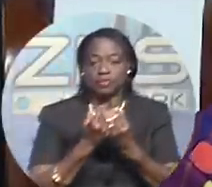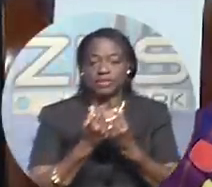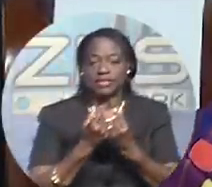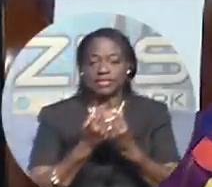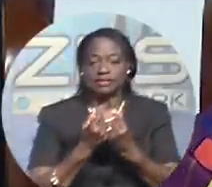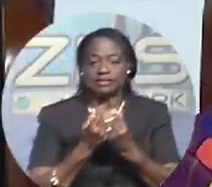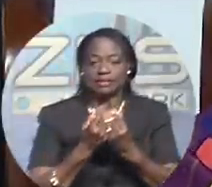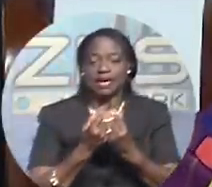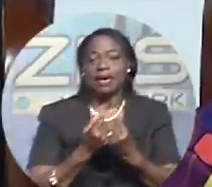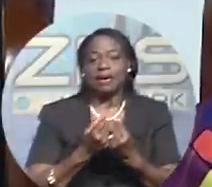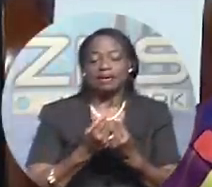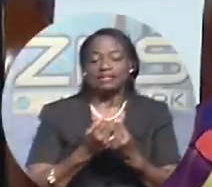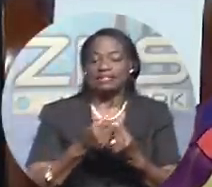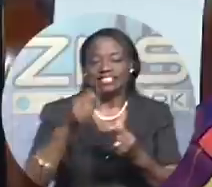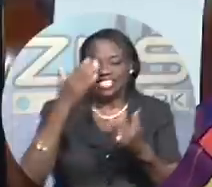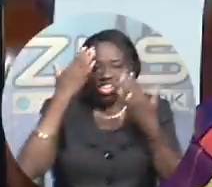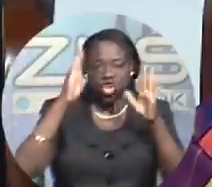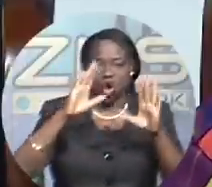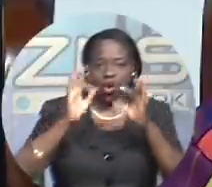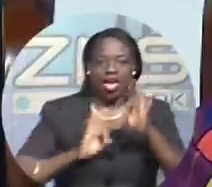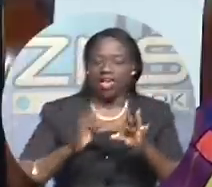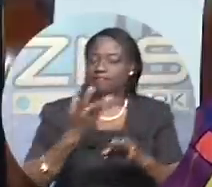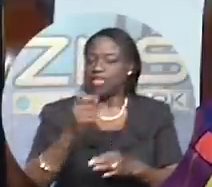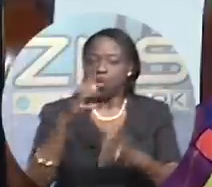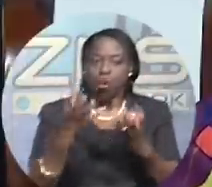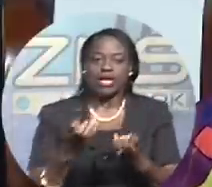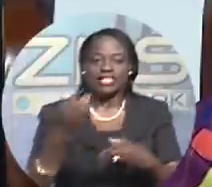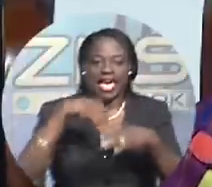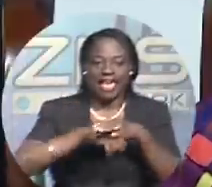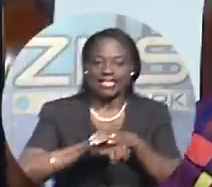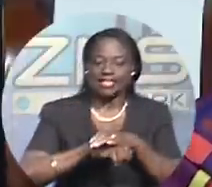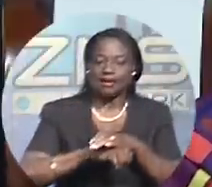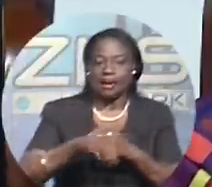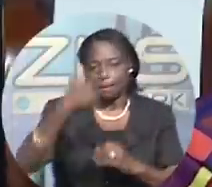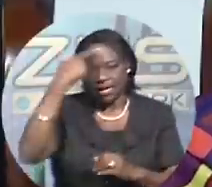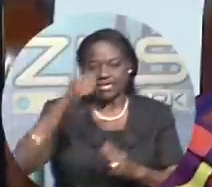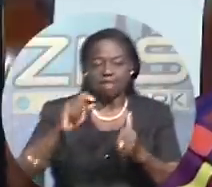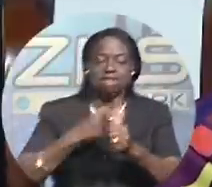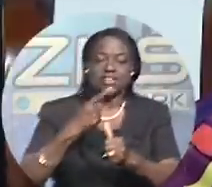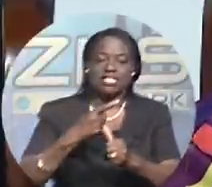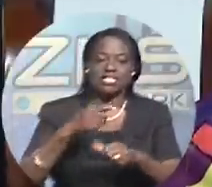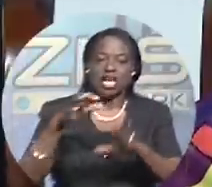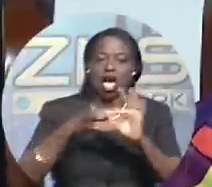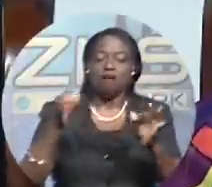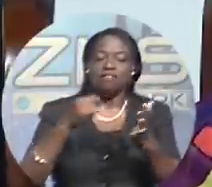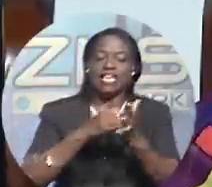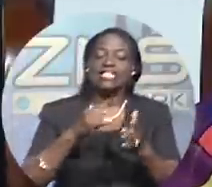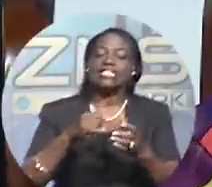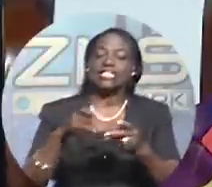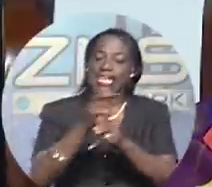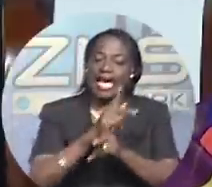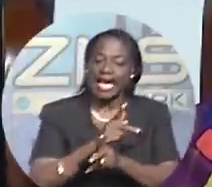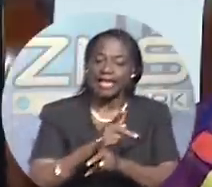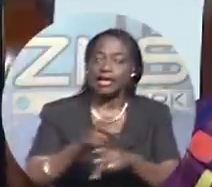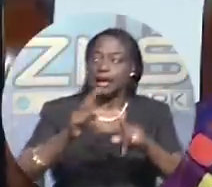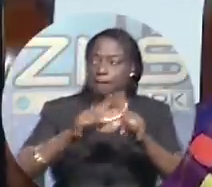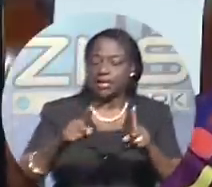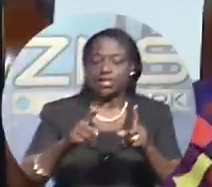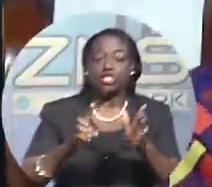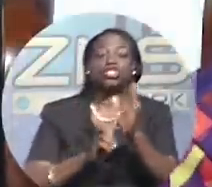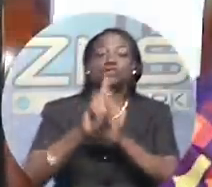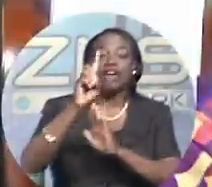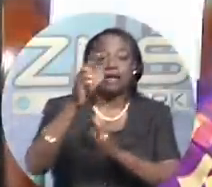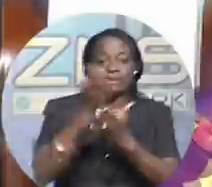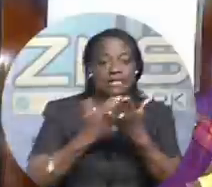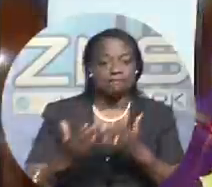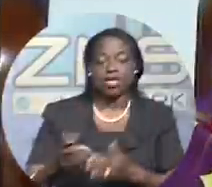the first of its kind. Of course, you know, we believe that in order to develop something, you got to